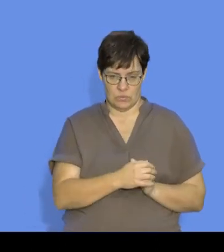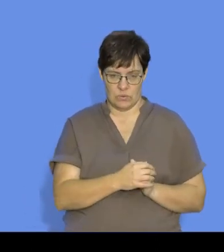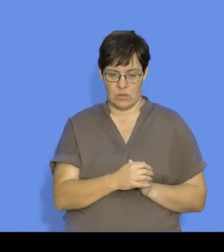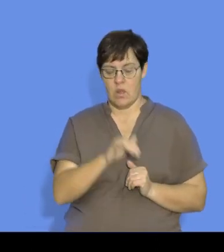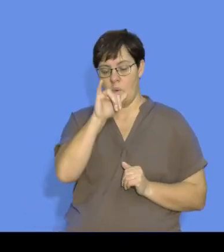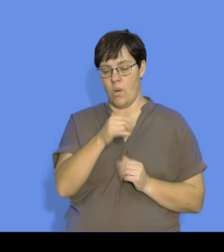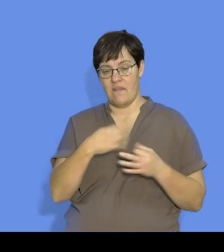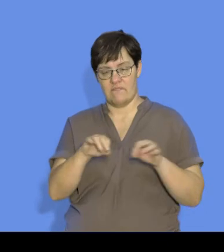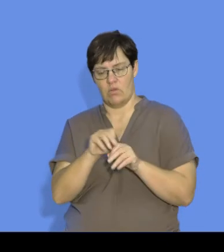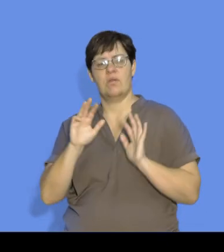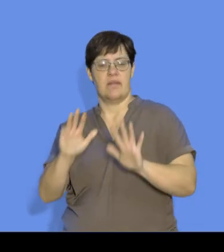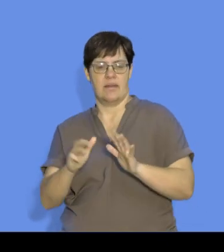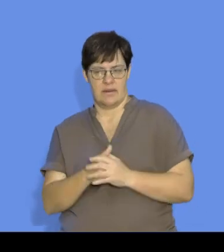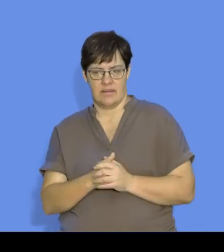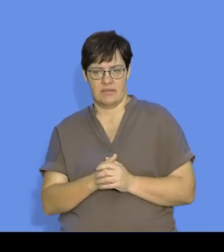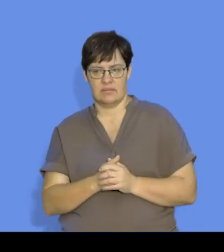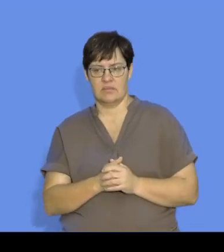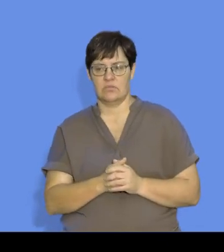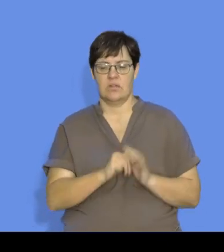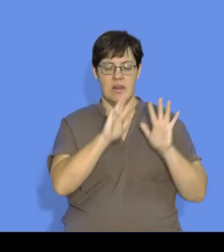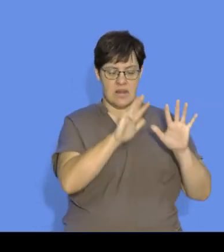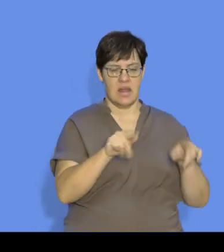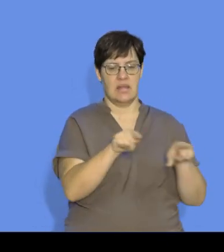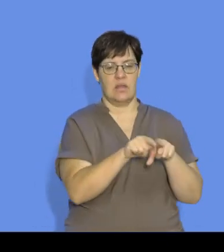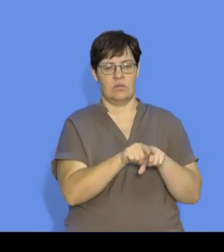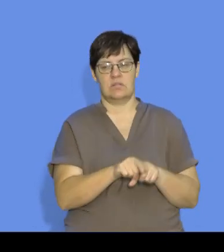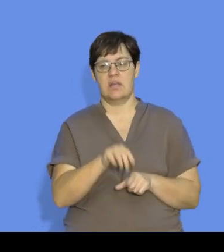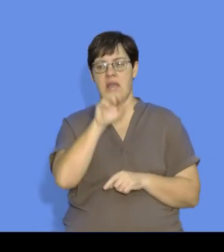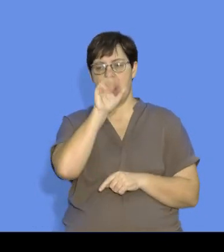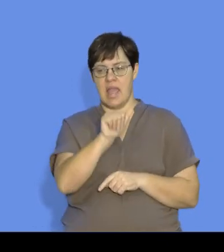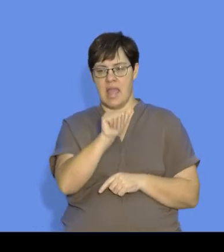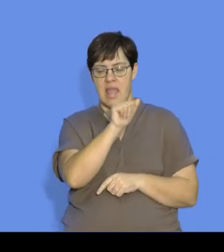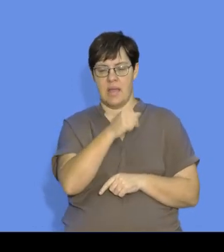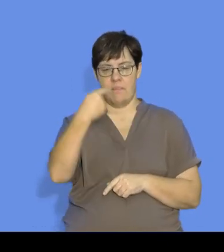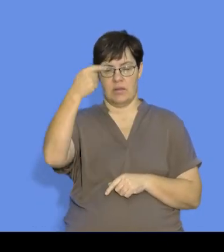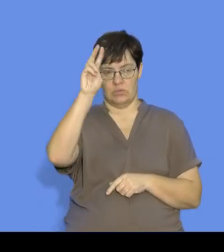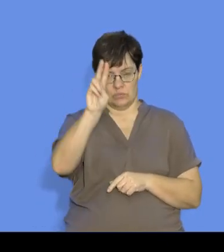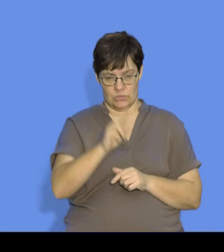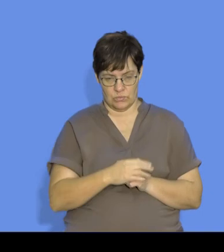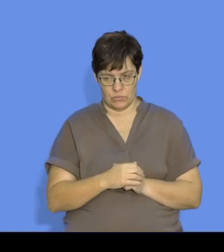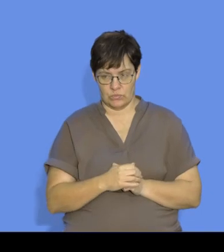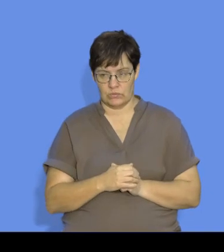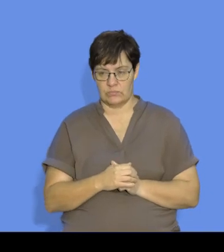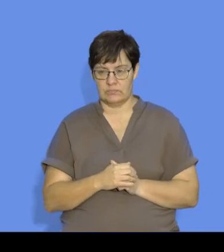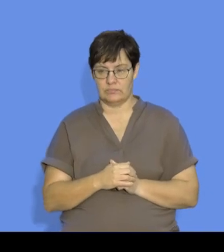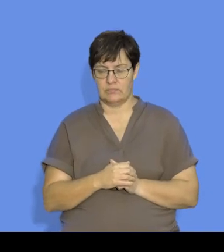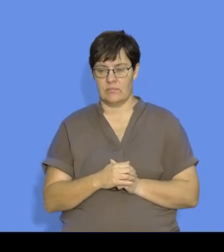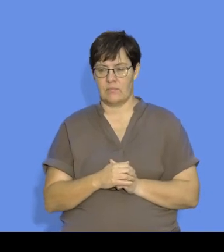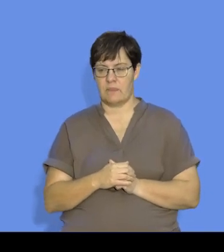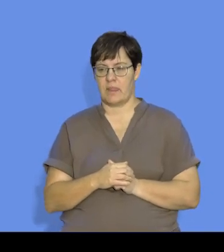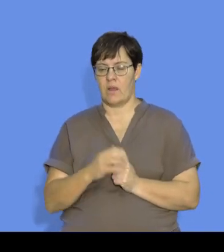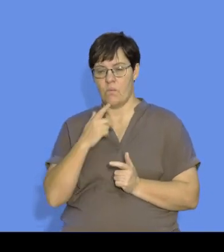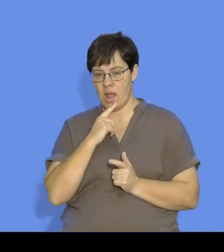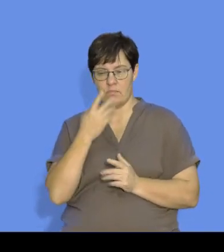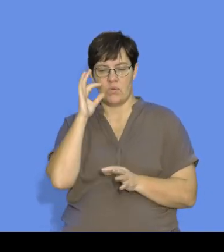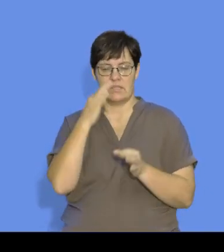My y value will be 9. So this is 9 equals to a to the exponent of minus 2. And if I